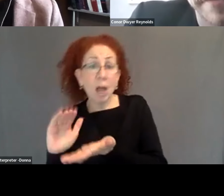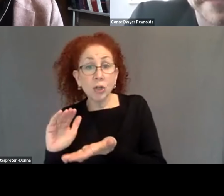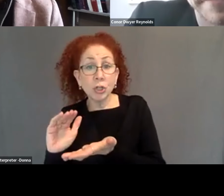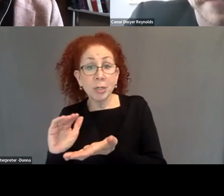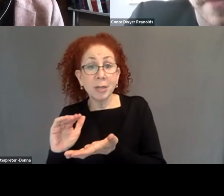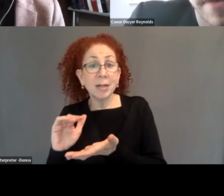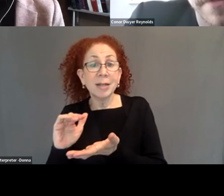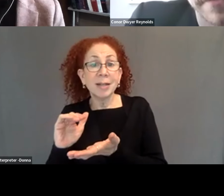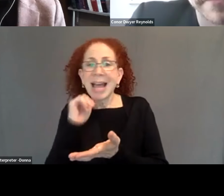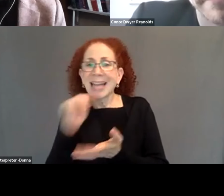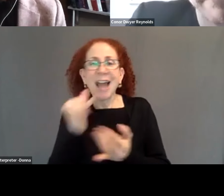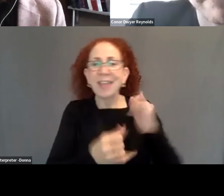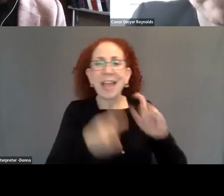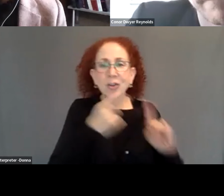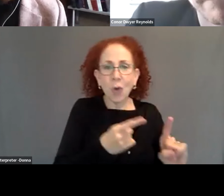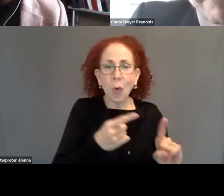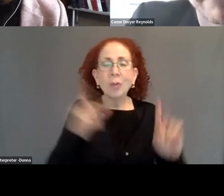accessible prisons, if you will.